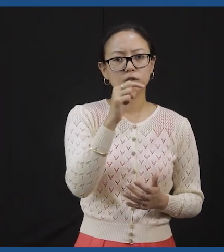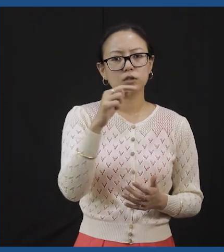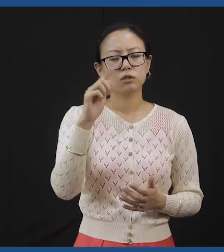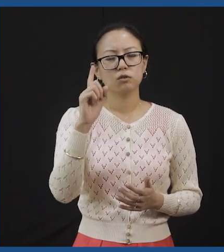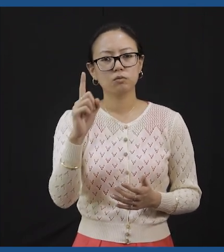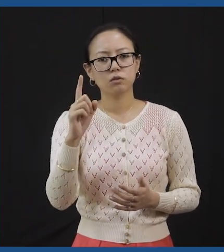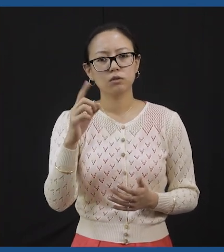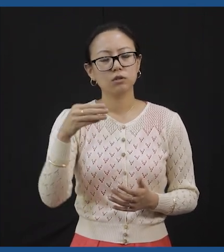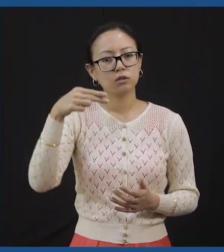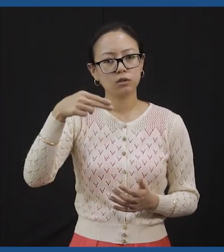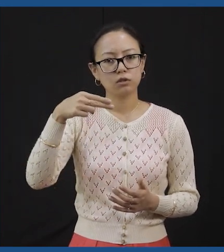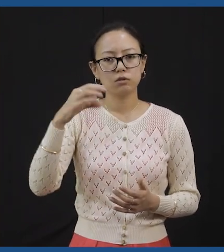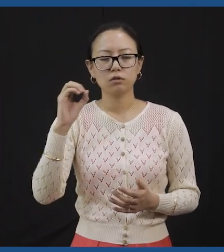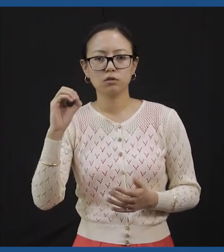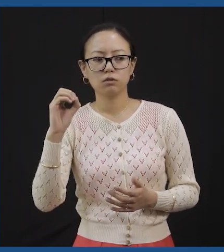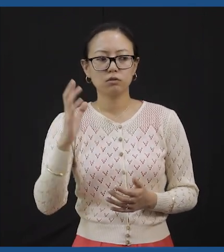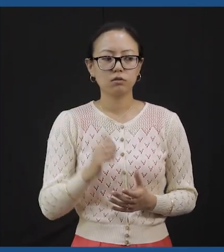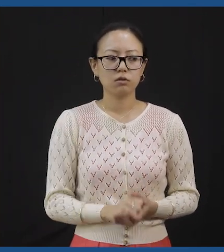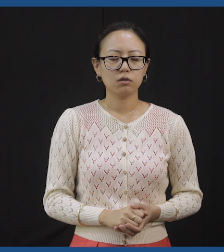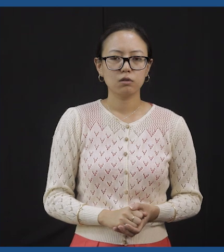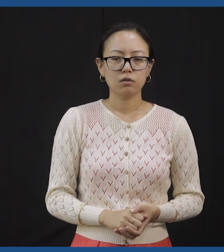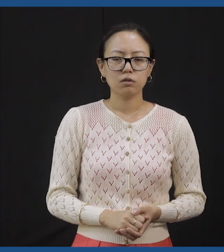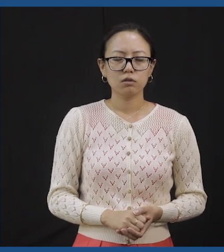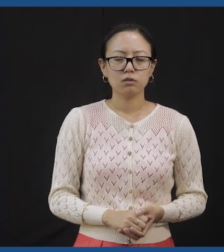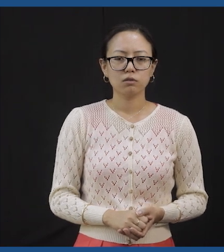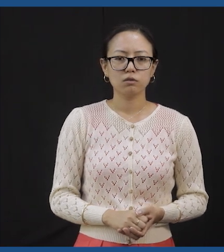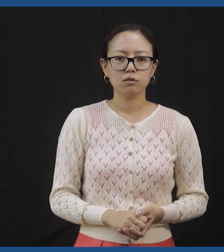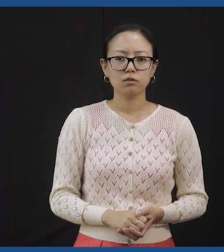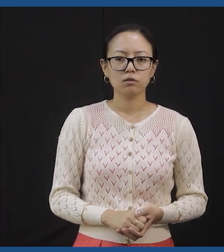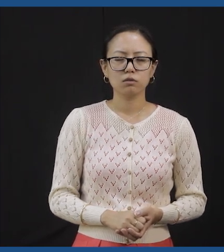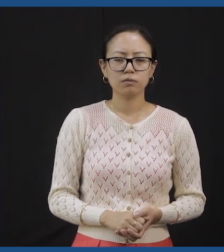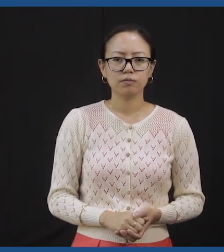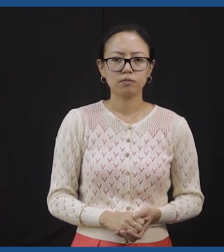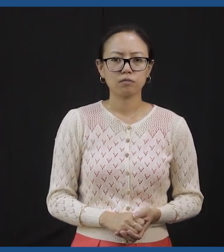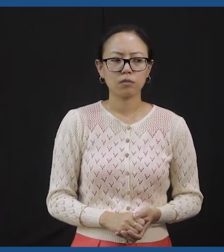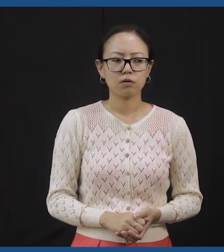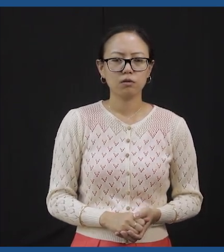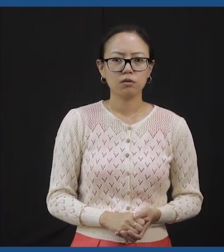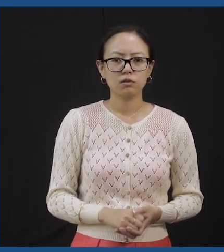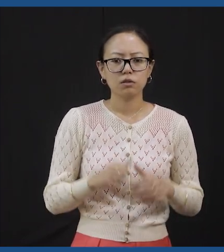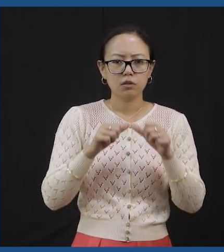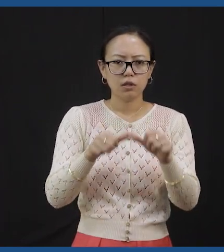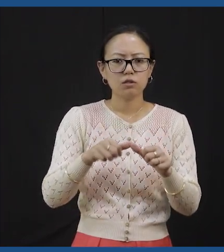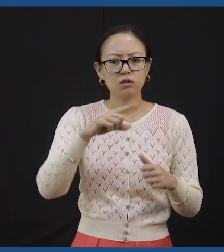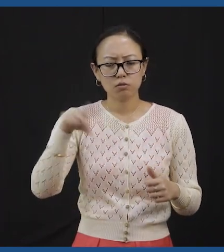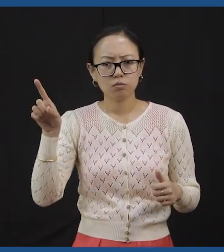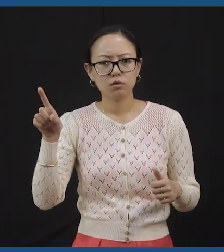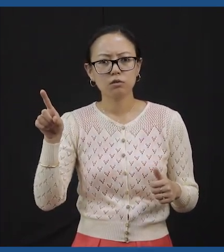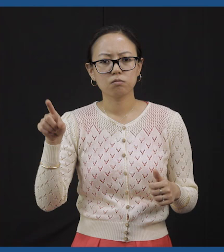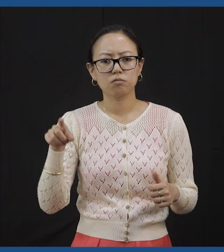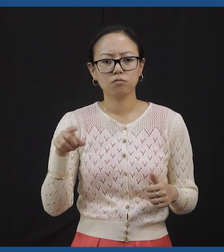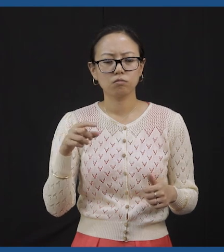1 minus 1 is 0. 1 minus 1 will be 0. Okay, so now again, same as the